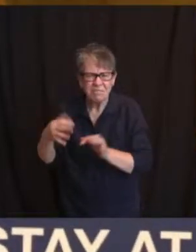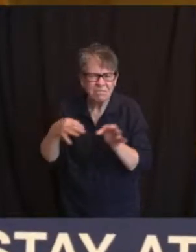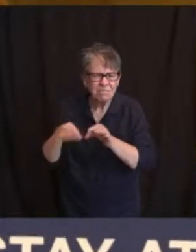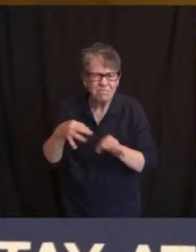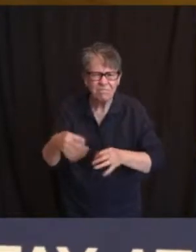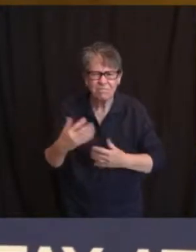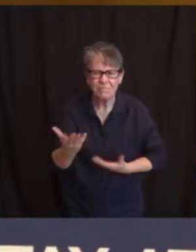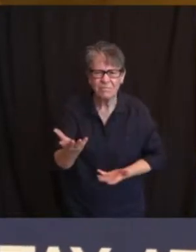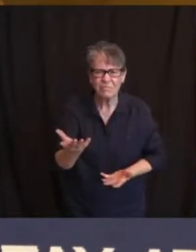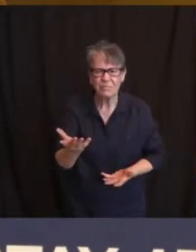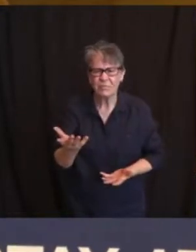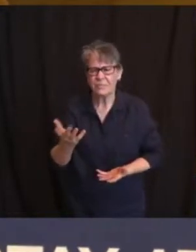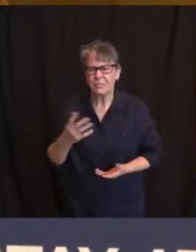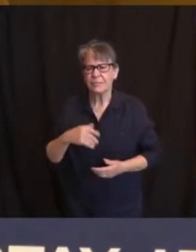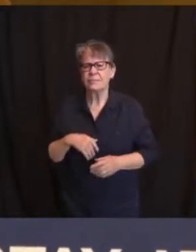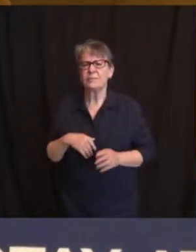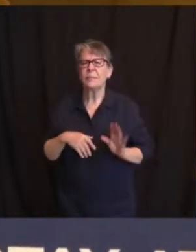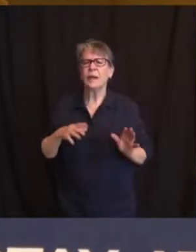the types of monitoring